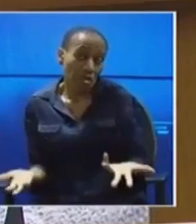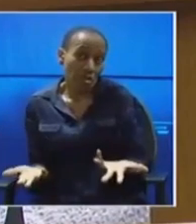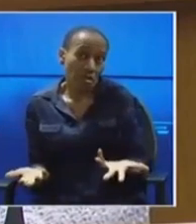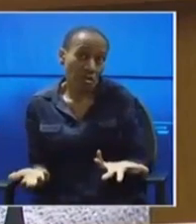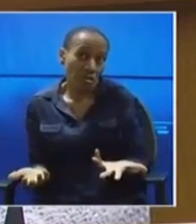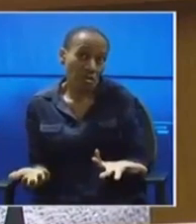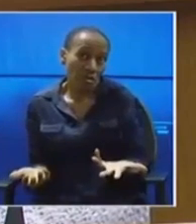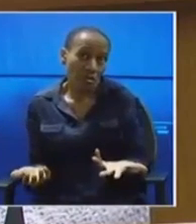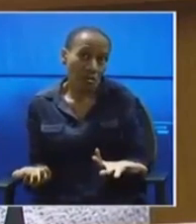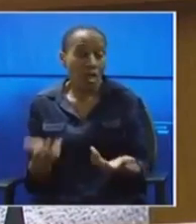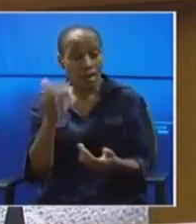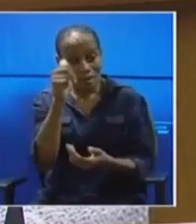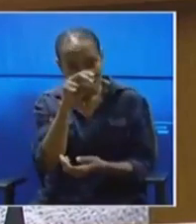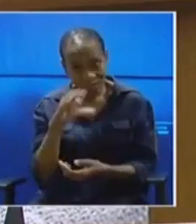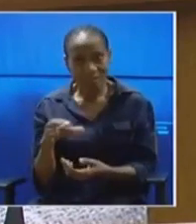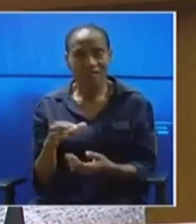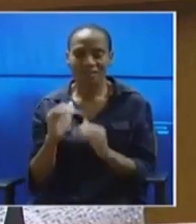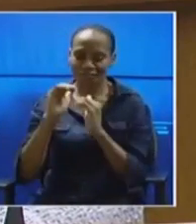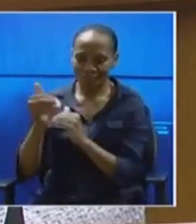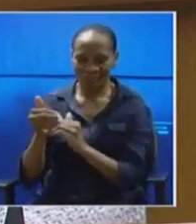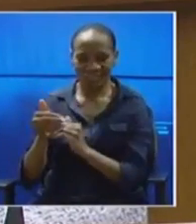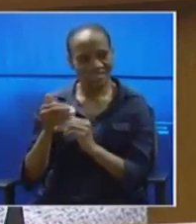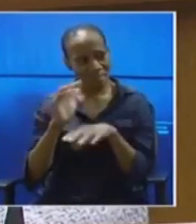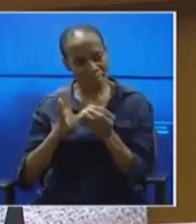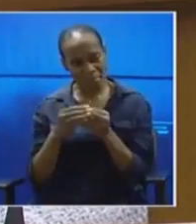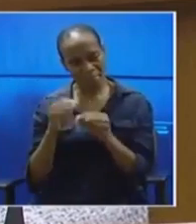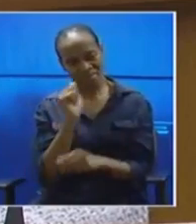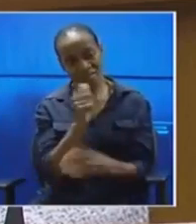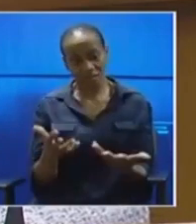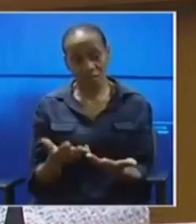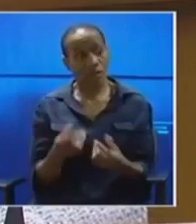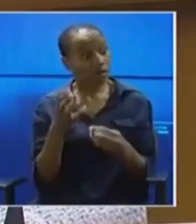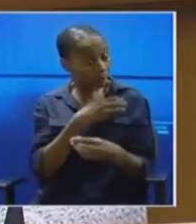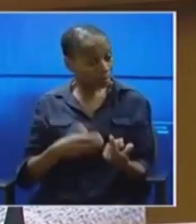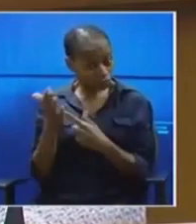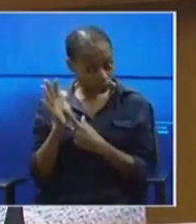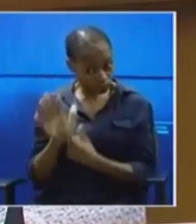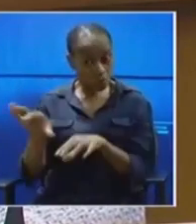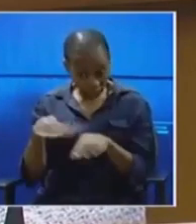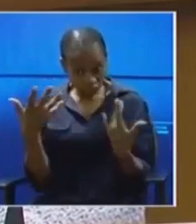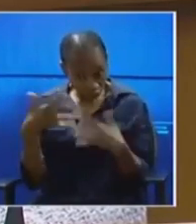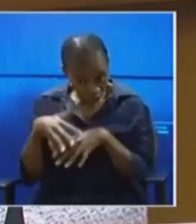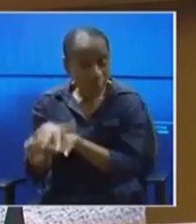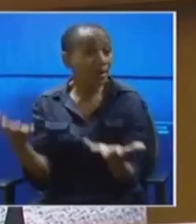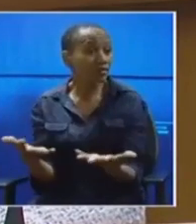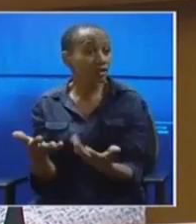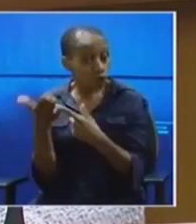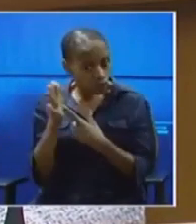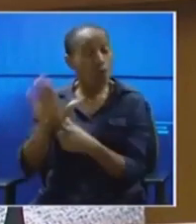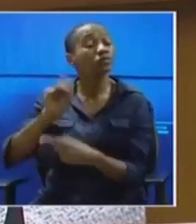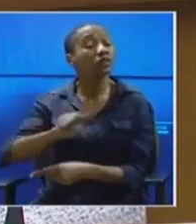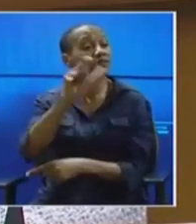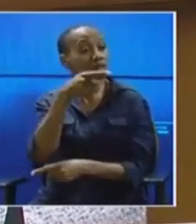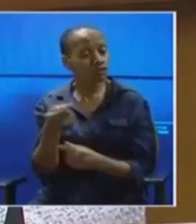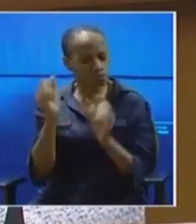is the case, the ANC protects its own? Walk the talk, Mr. President. Show South Africa just how serious you